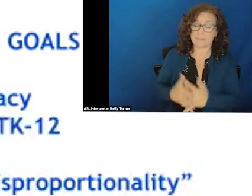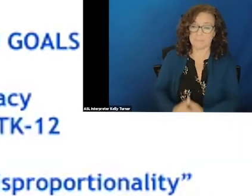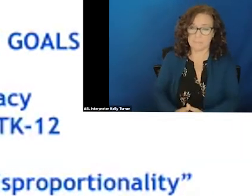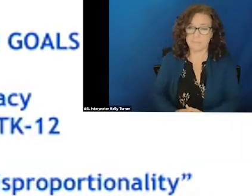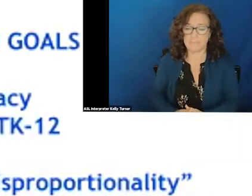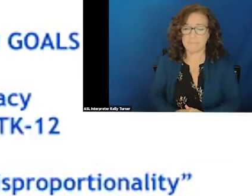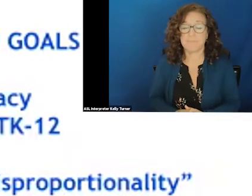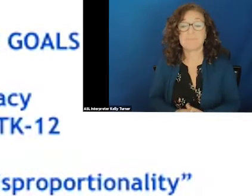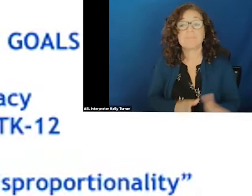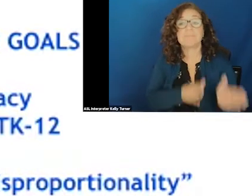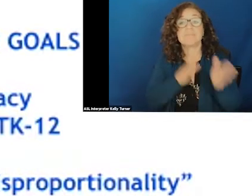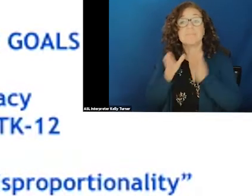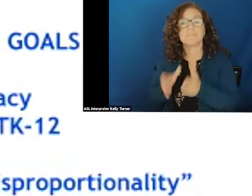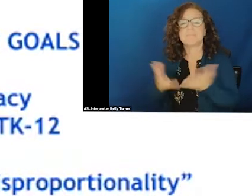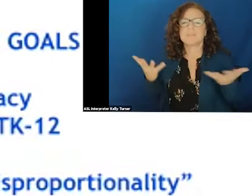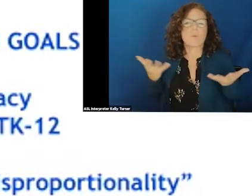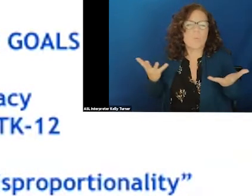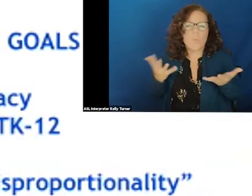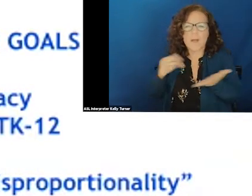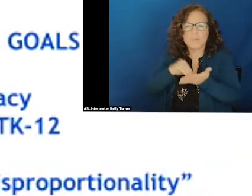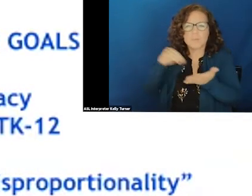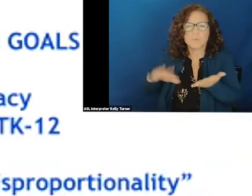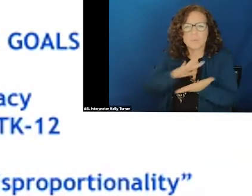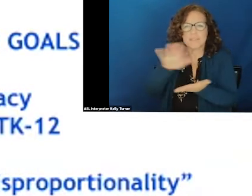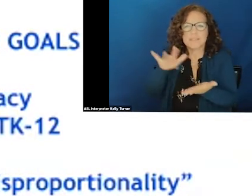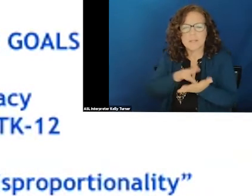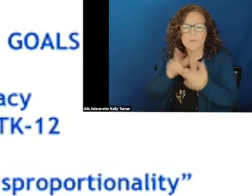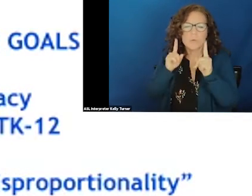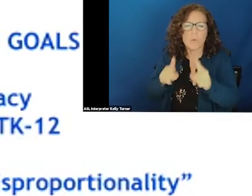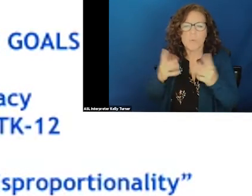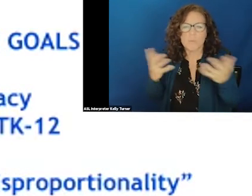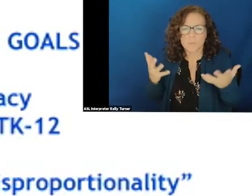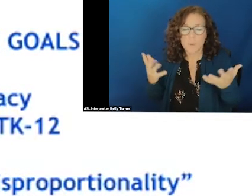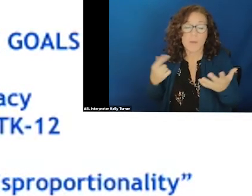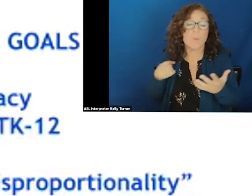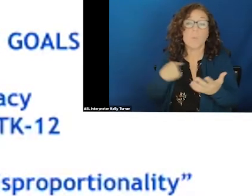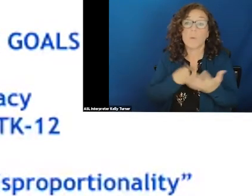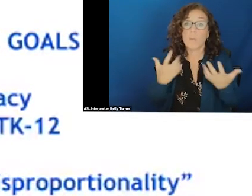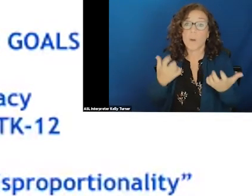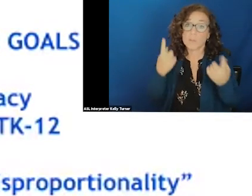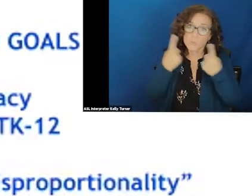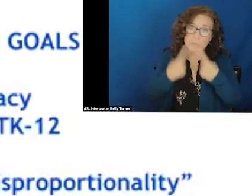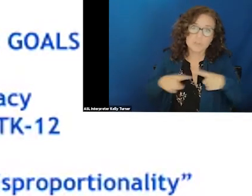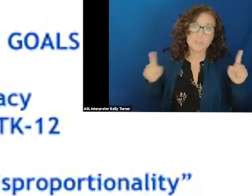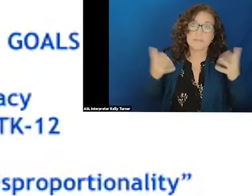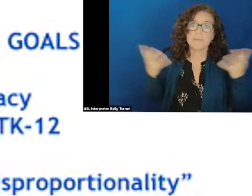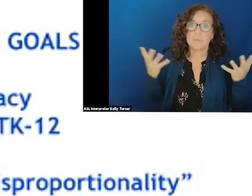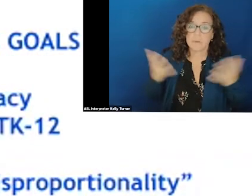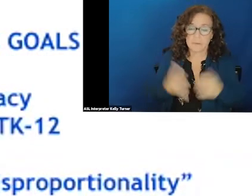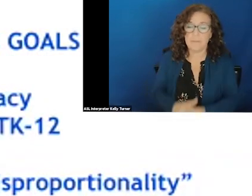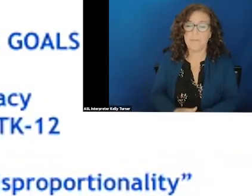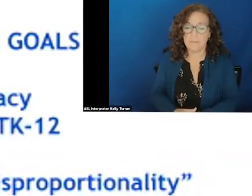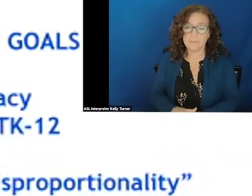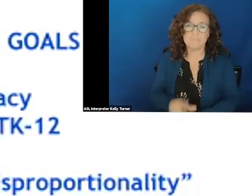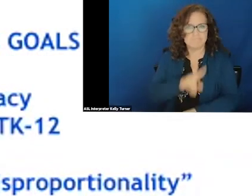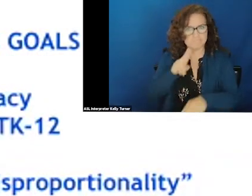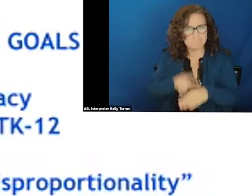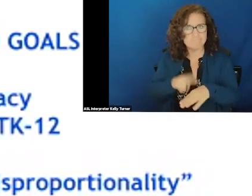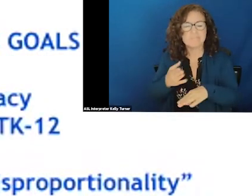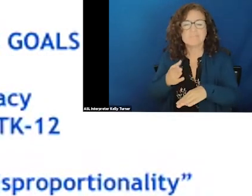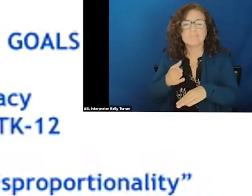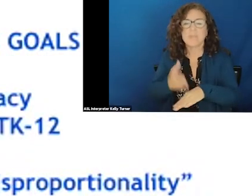want to, of course, increase our language literacy and math achievement, TK through 12. We want to